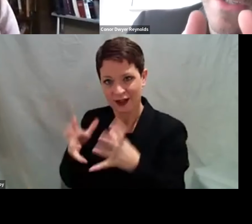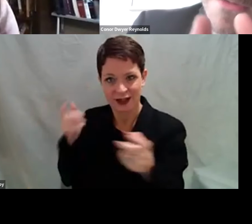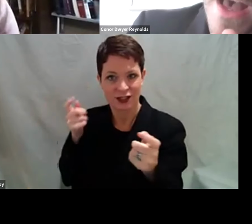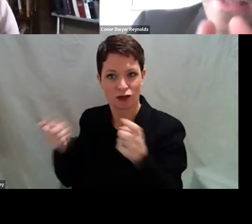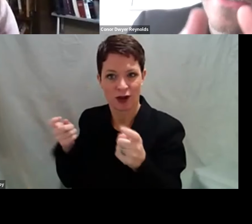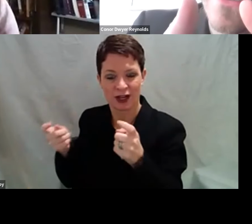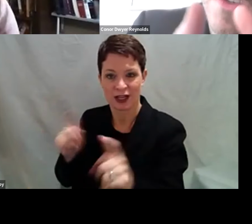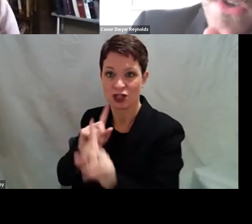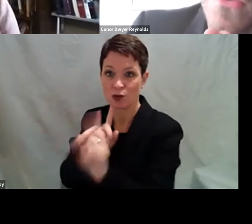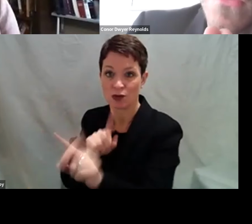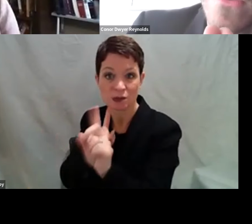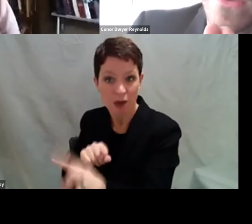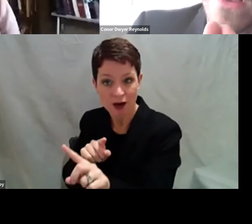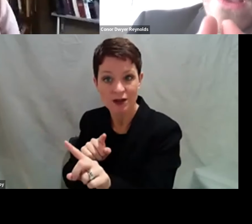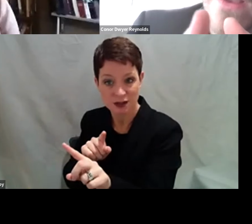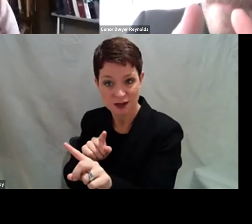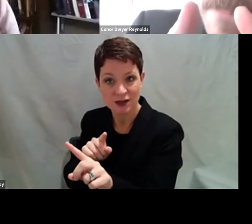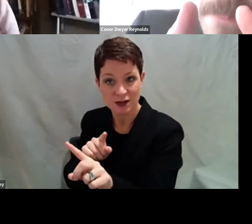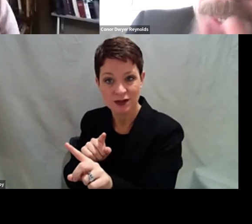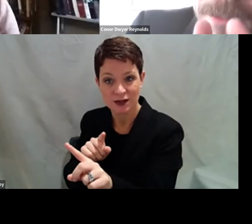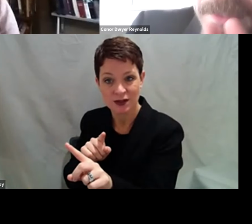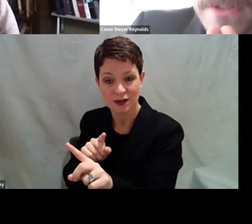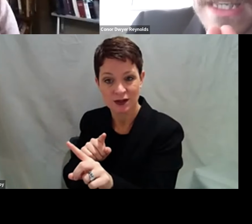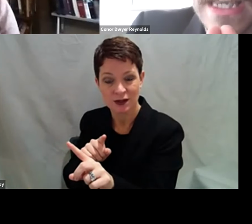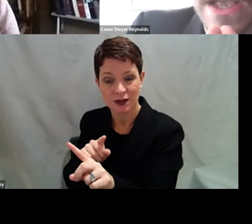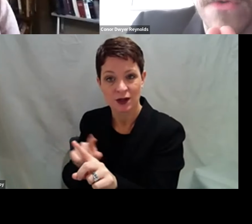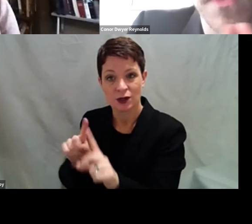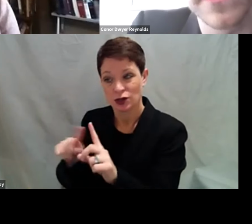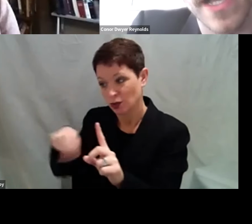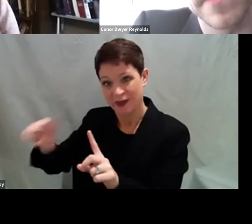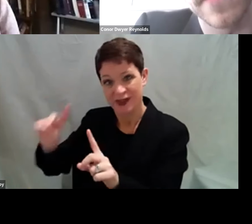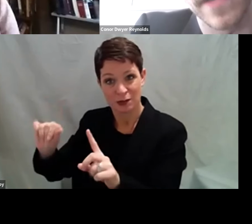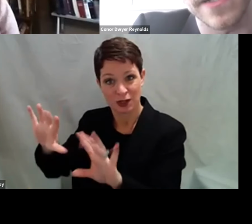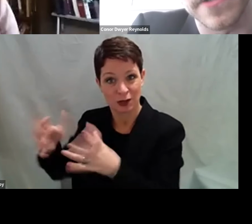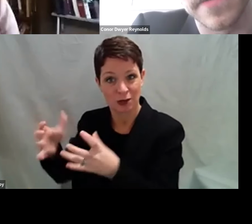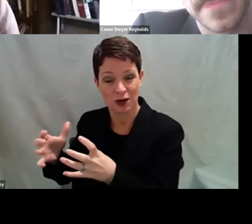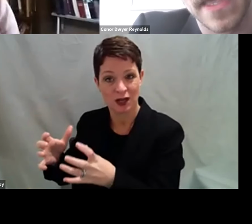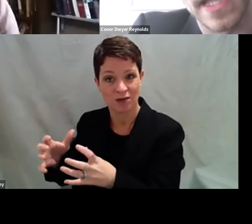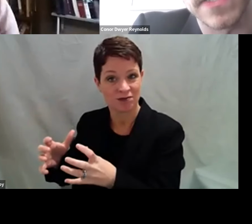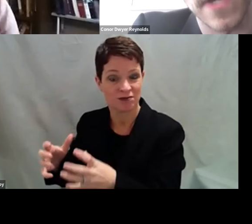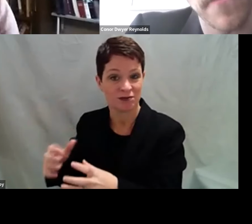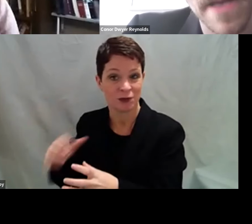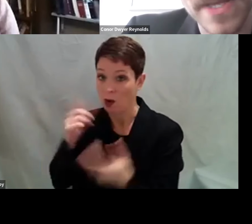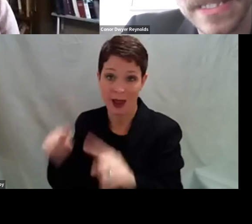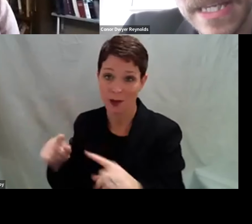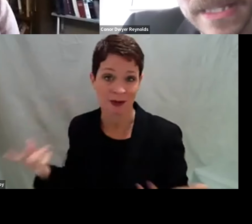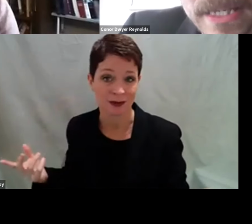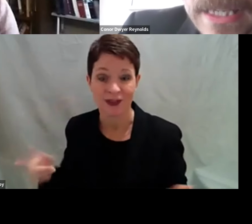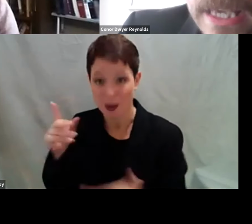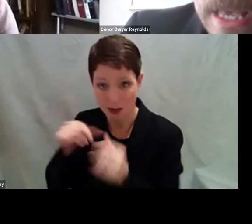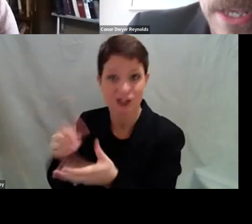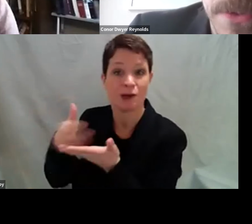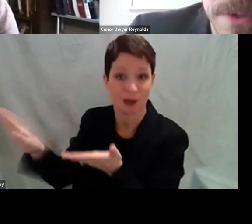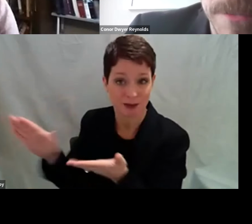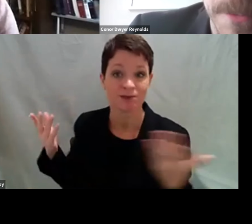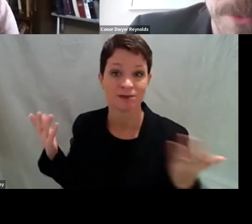and response to disability will not be available. And so I wrap by saying